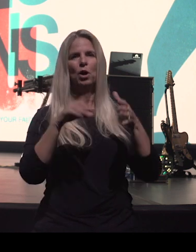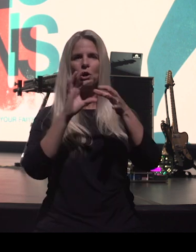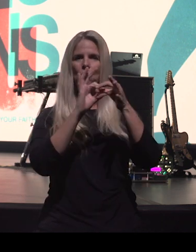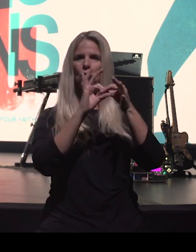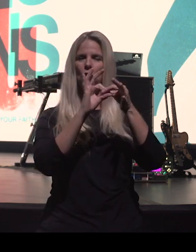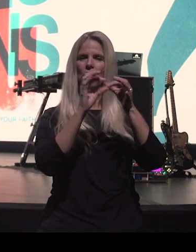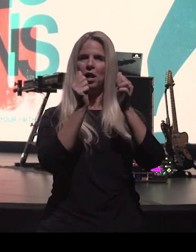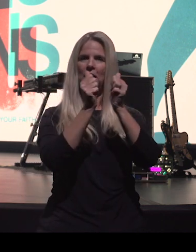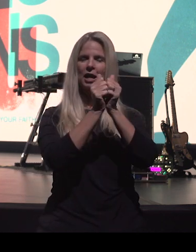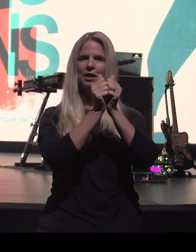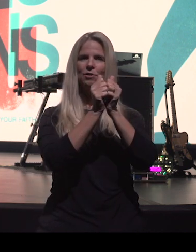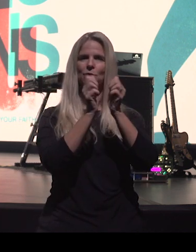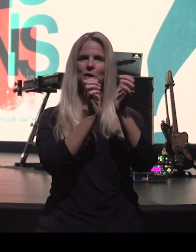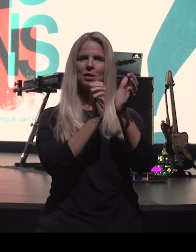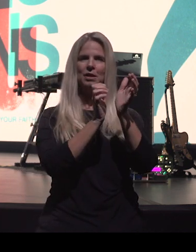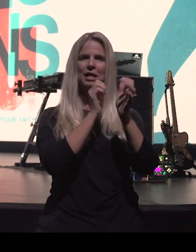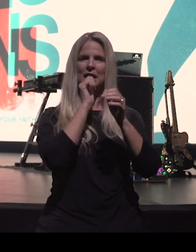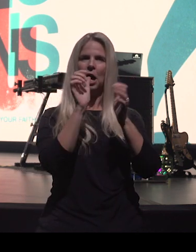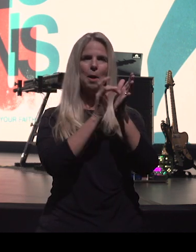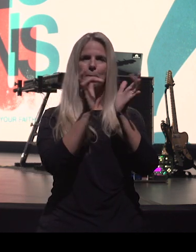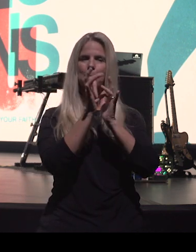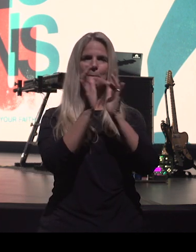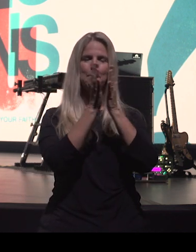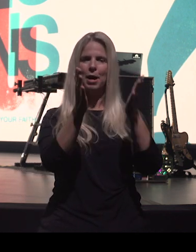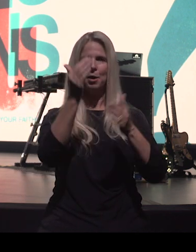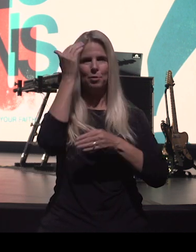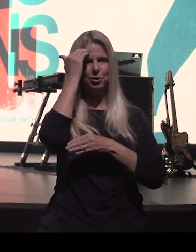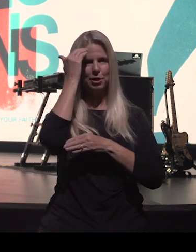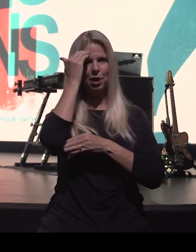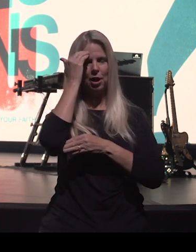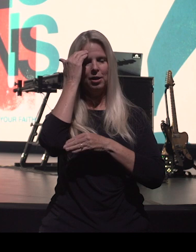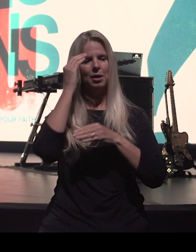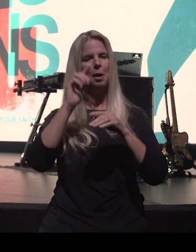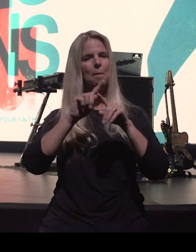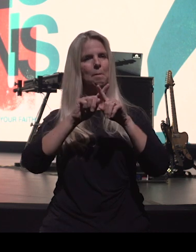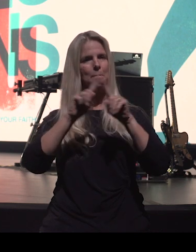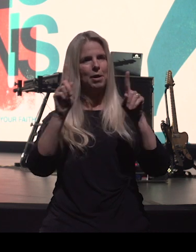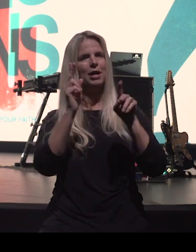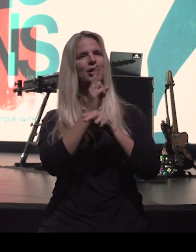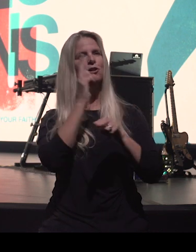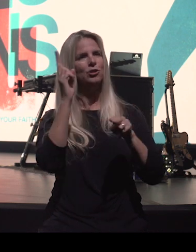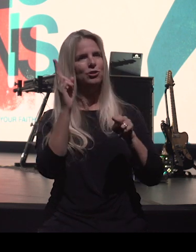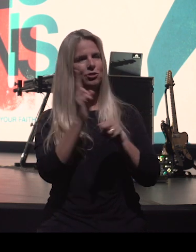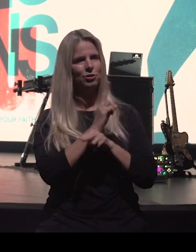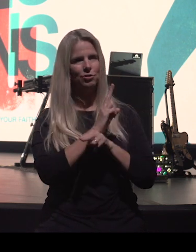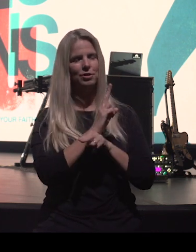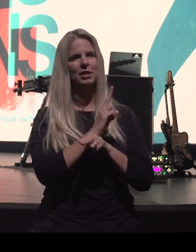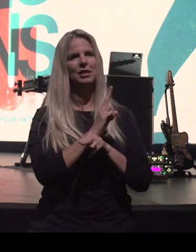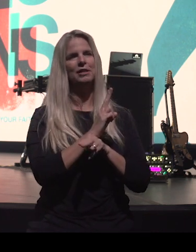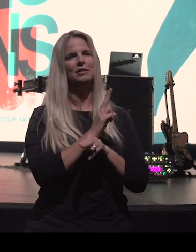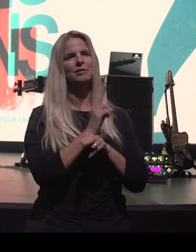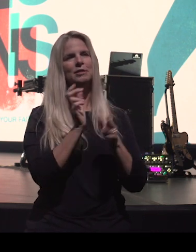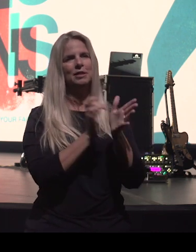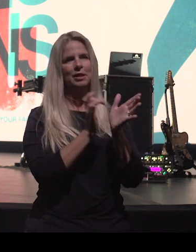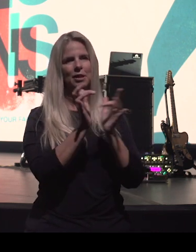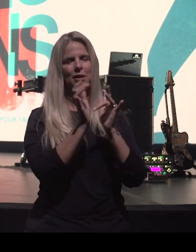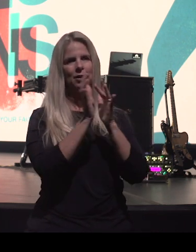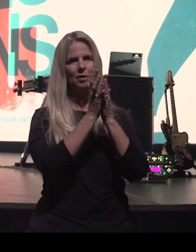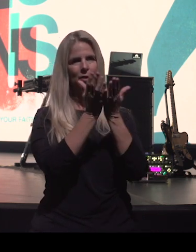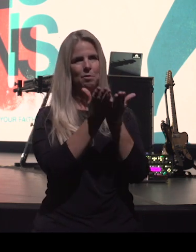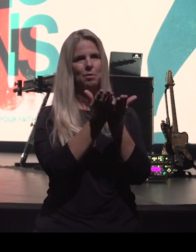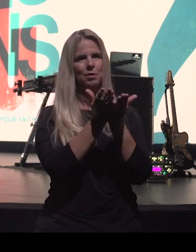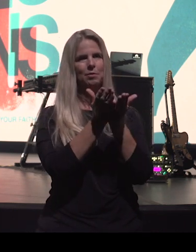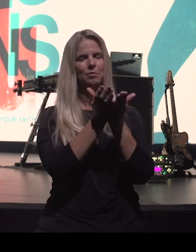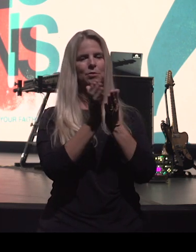Bible application. Bible application is directly correlated with spiritual growth. And some of us just need to hear